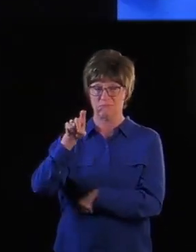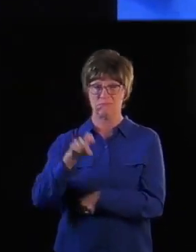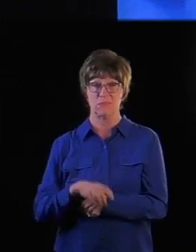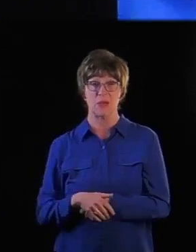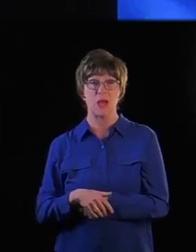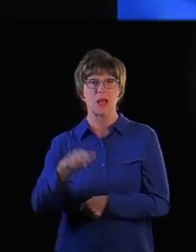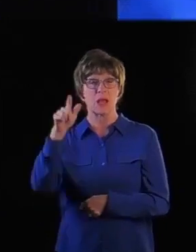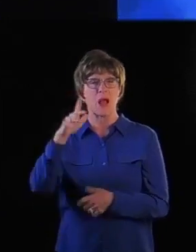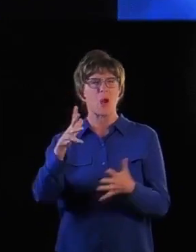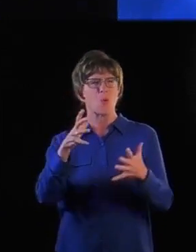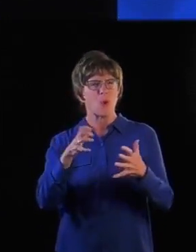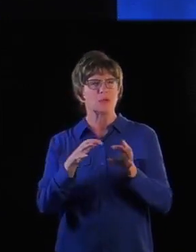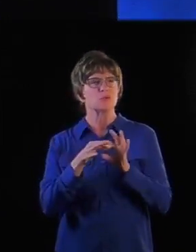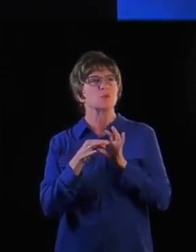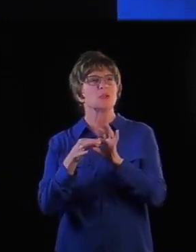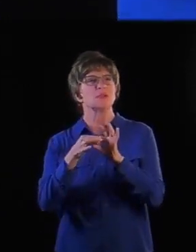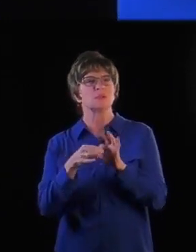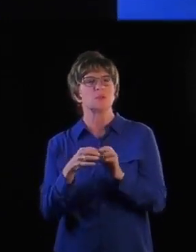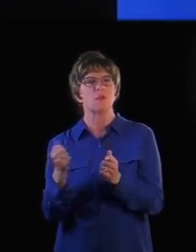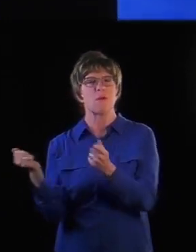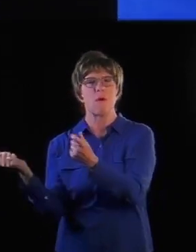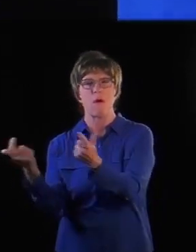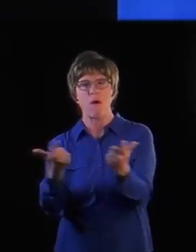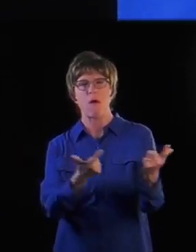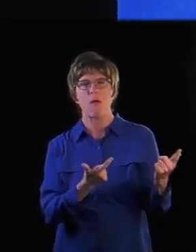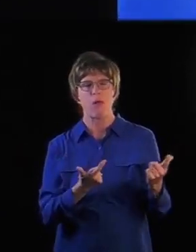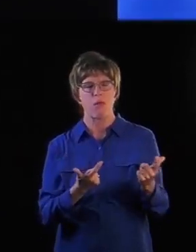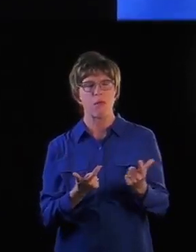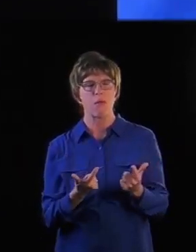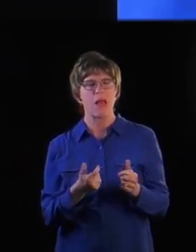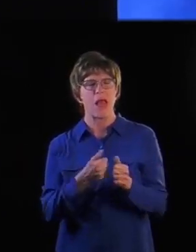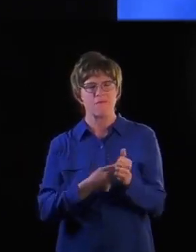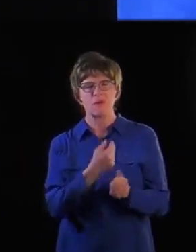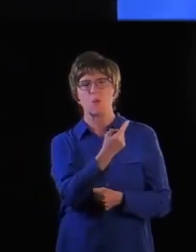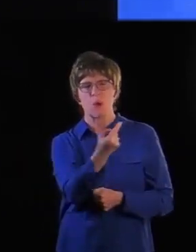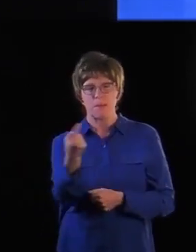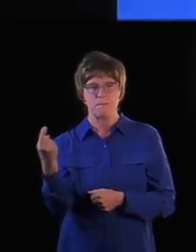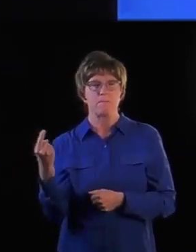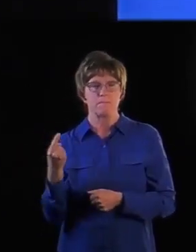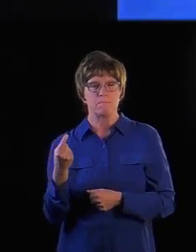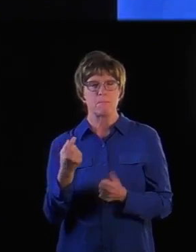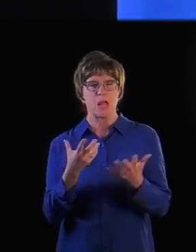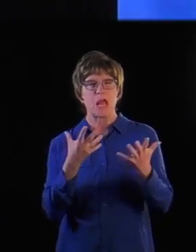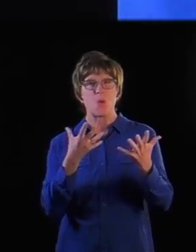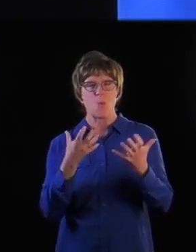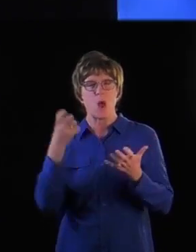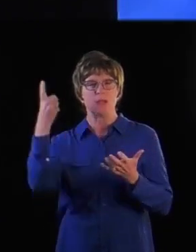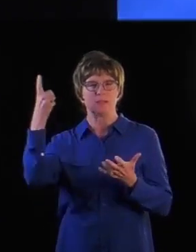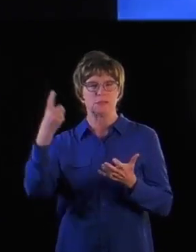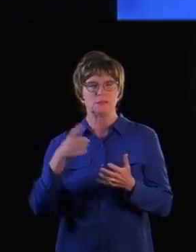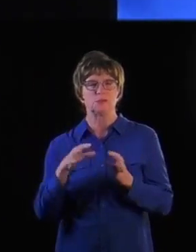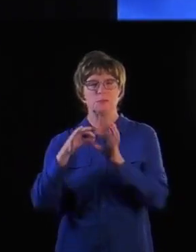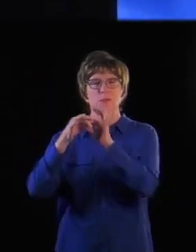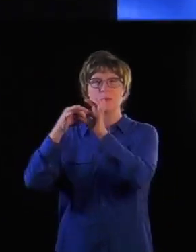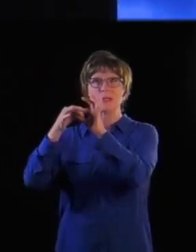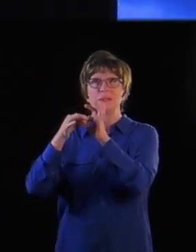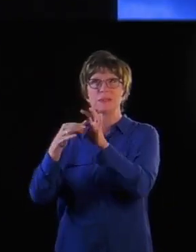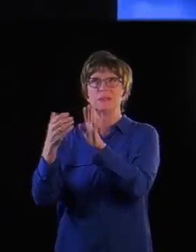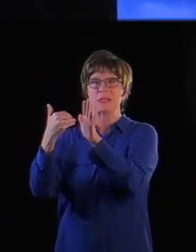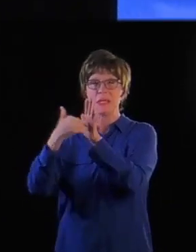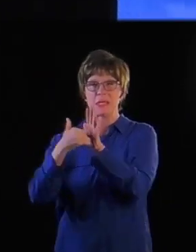wants a relationship with every single one of us. Every single one of us. That we can be reconciled to him.